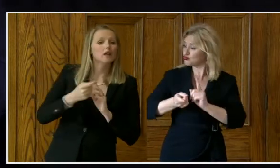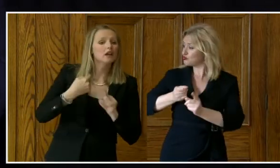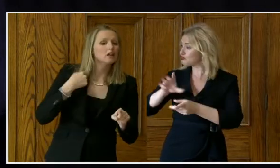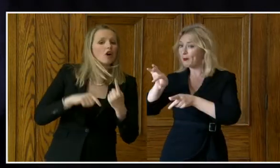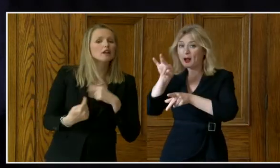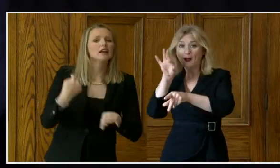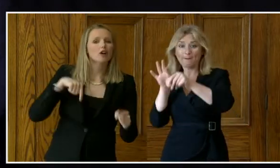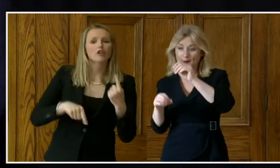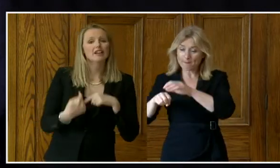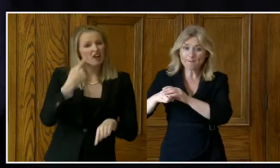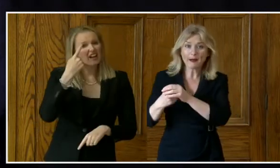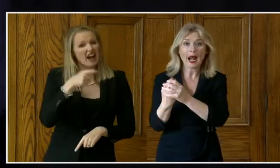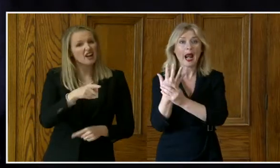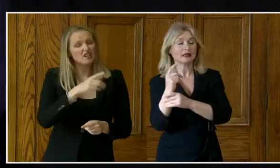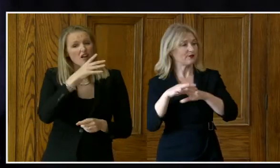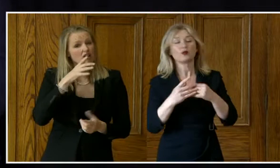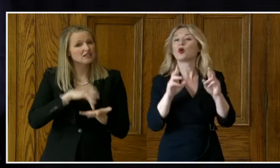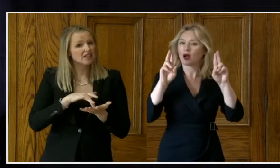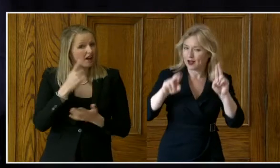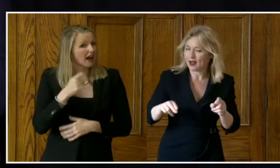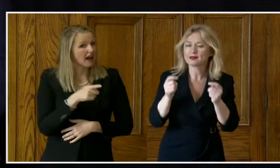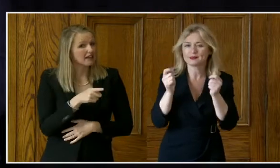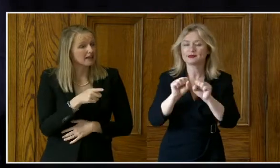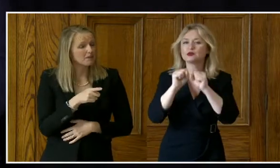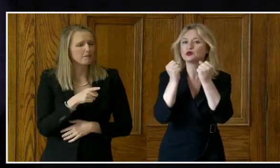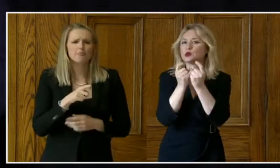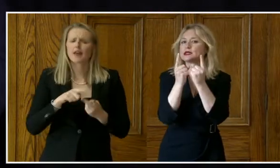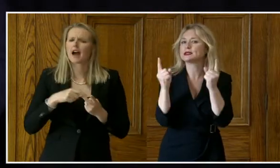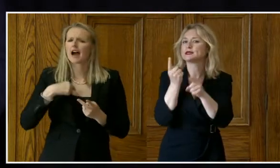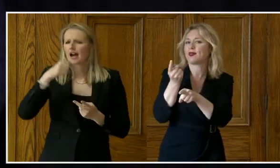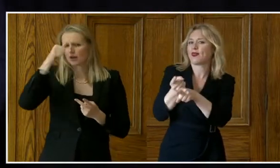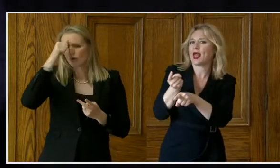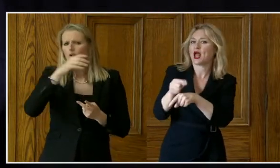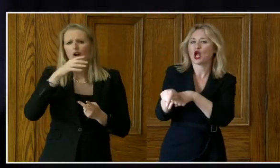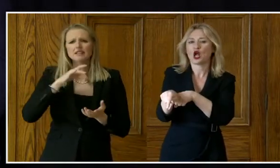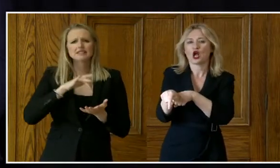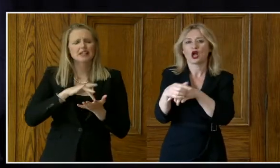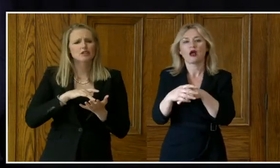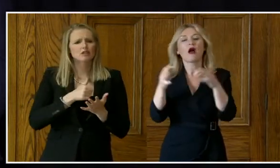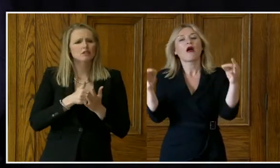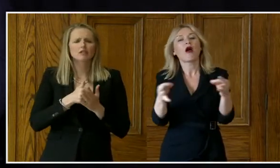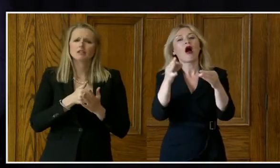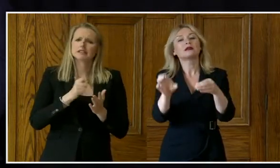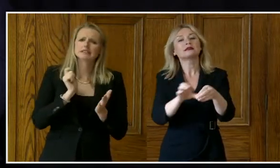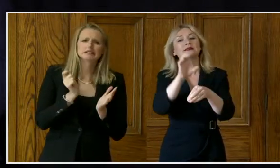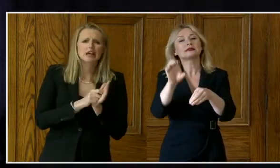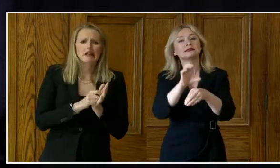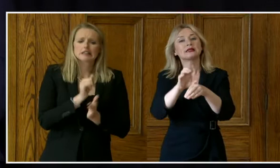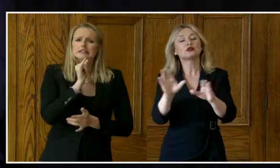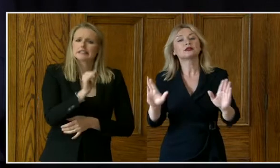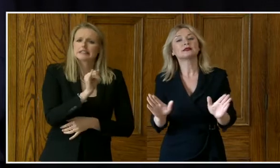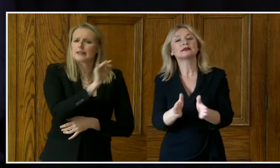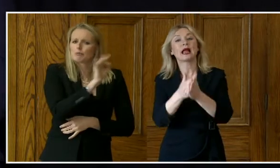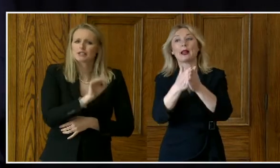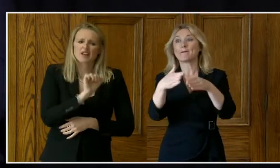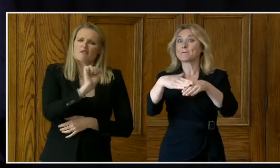distancing. I also understand that garden centres sell around 60% of their goods in